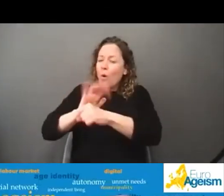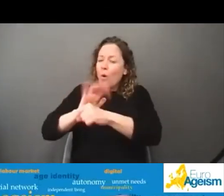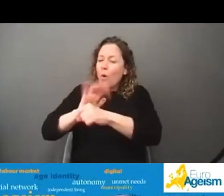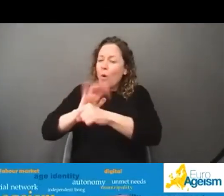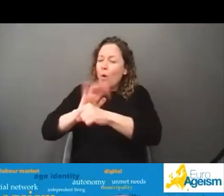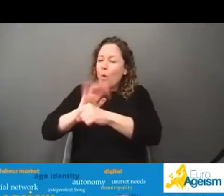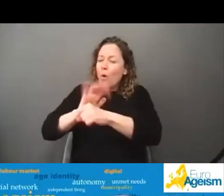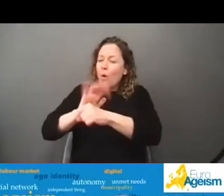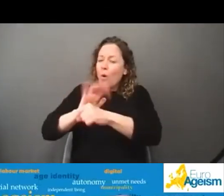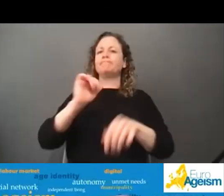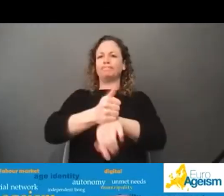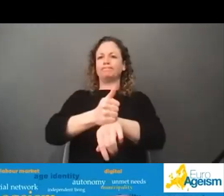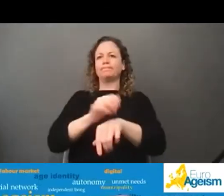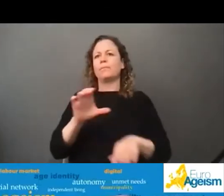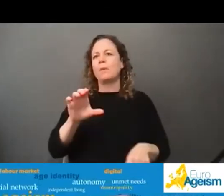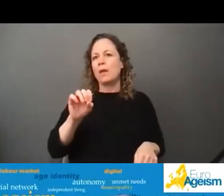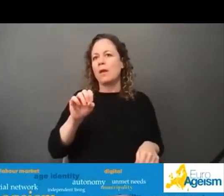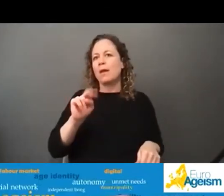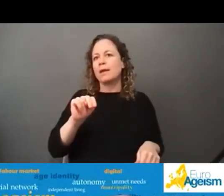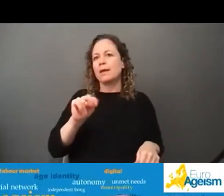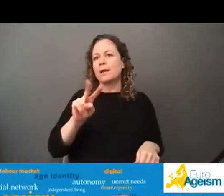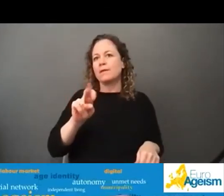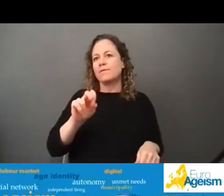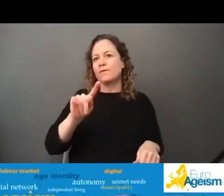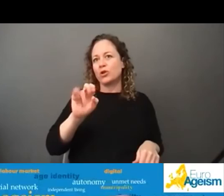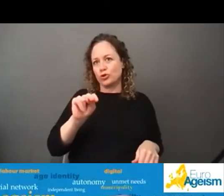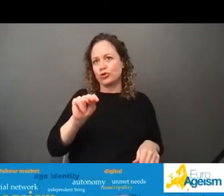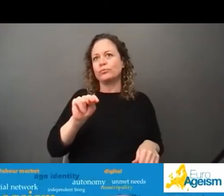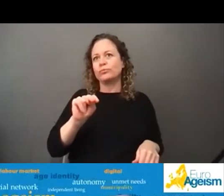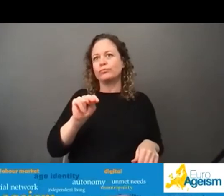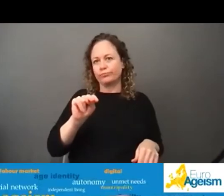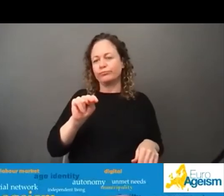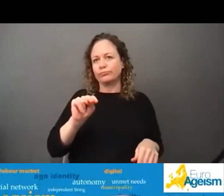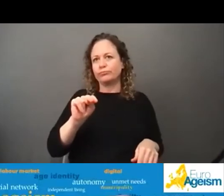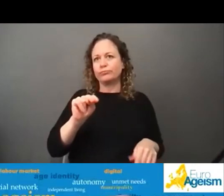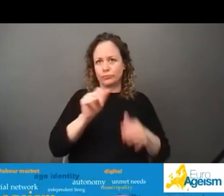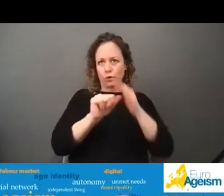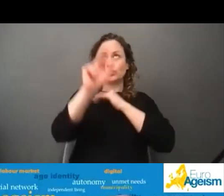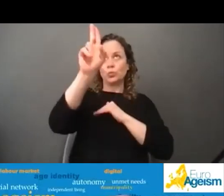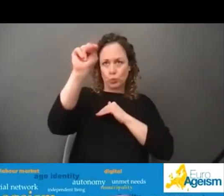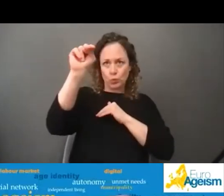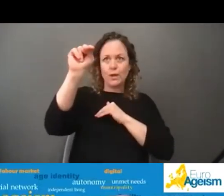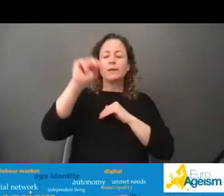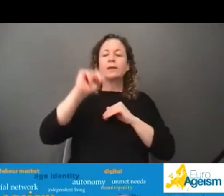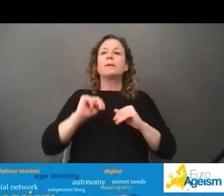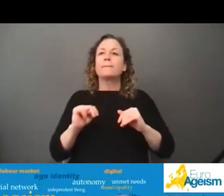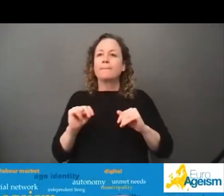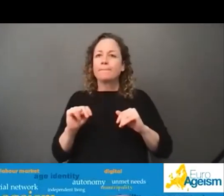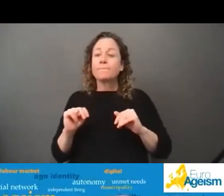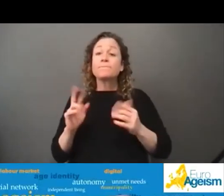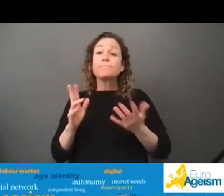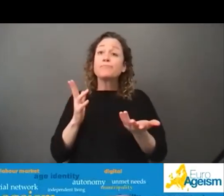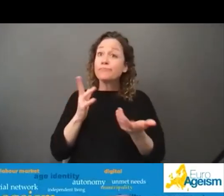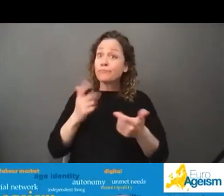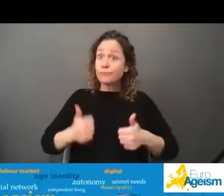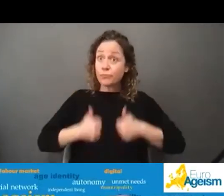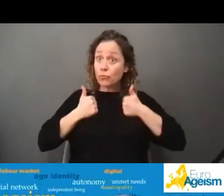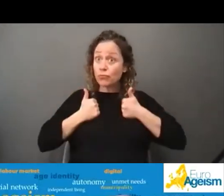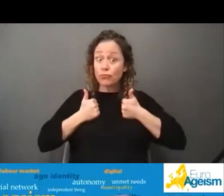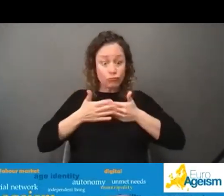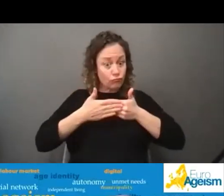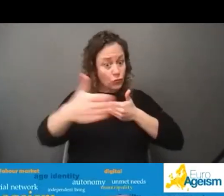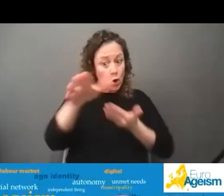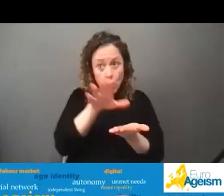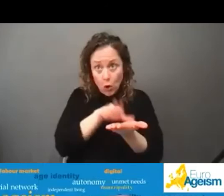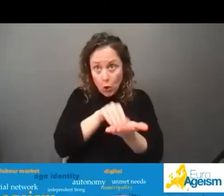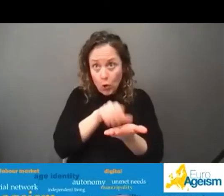rights of older person, where within the lifelong learning, there's a discussion about accessibility. There's a discussion about adaptability,